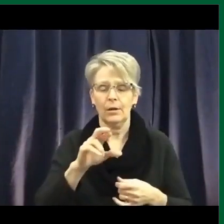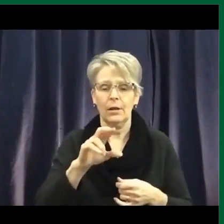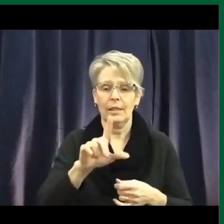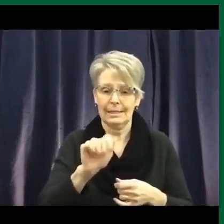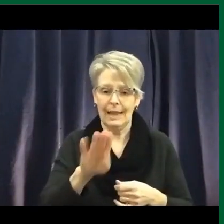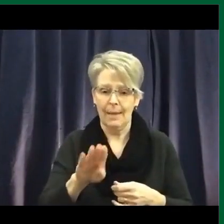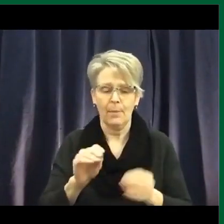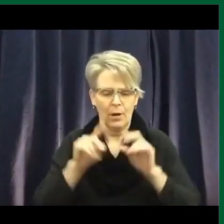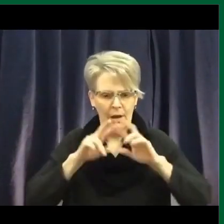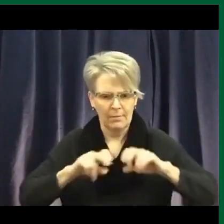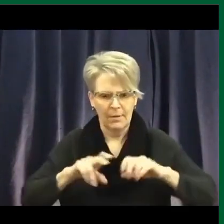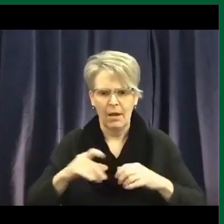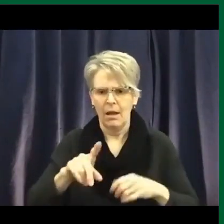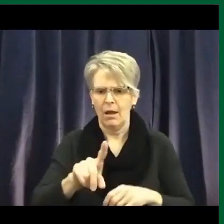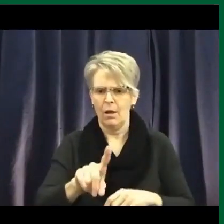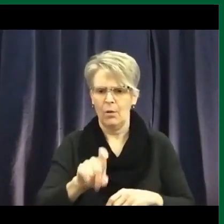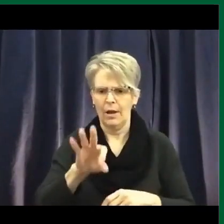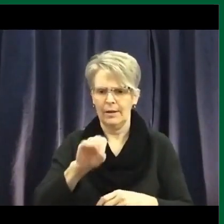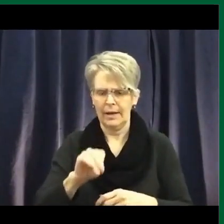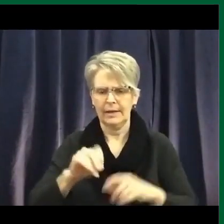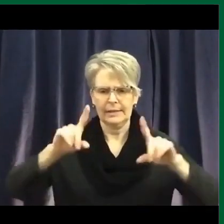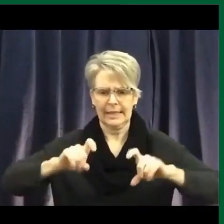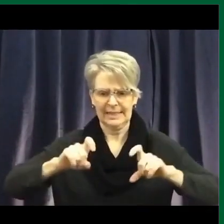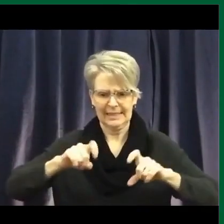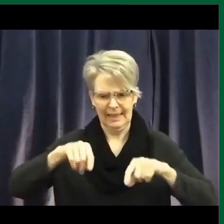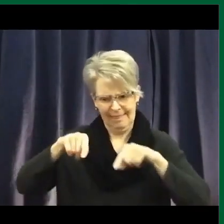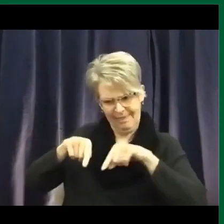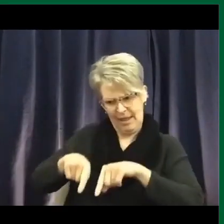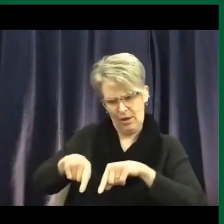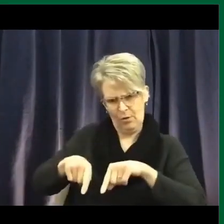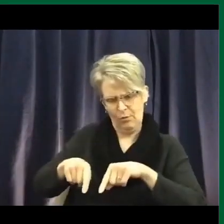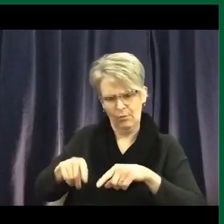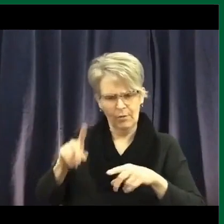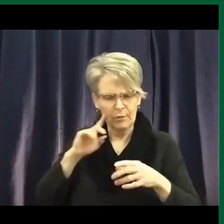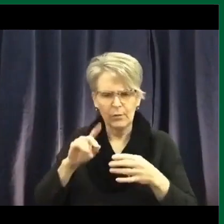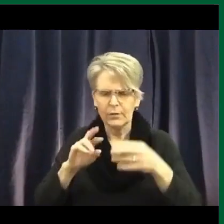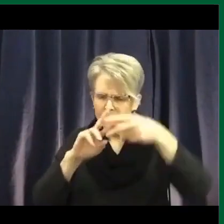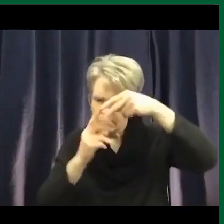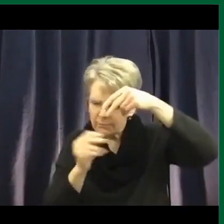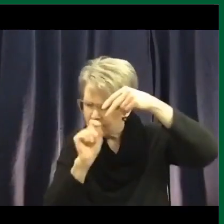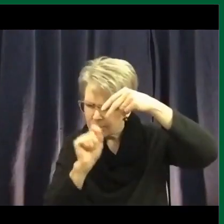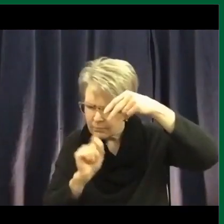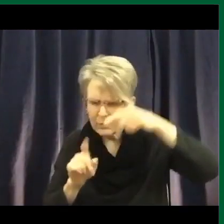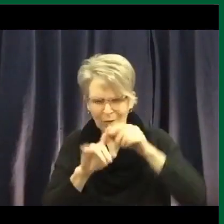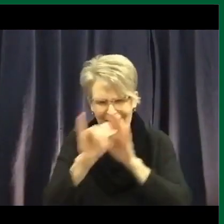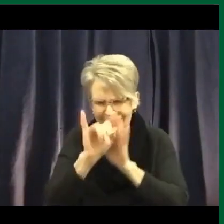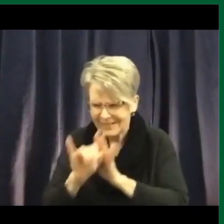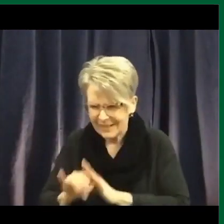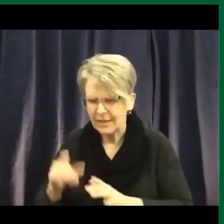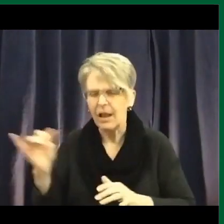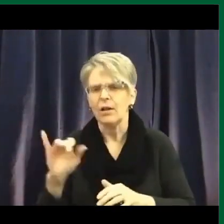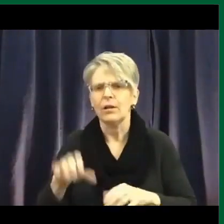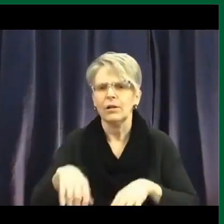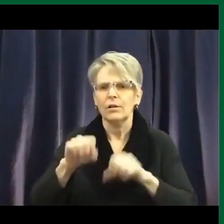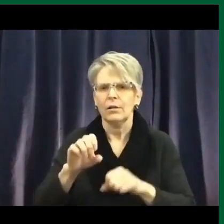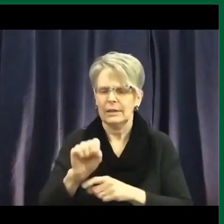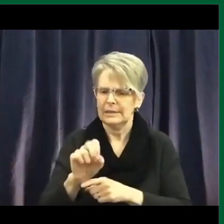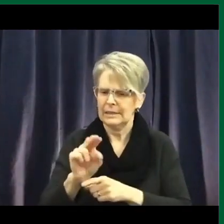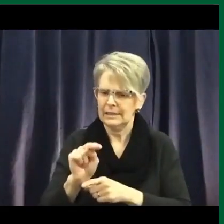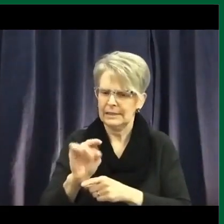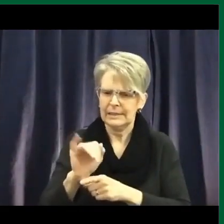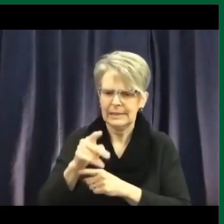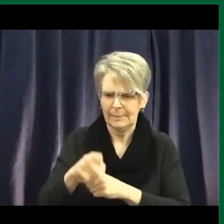doing up to 190 tests in-house for whole genome sequencing. They're also now starting something called a SNP assay, which